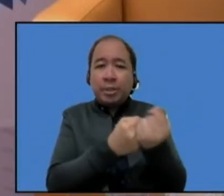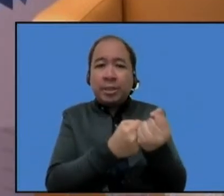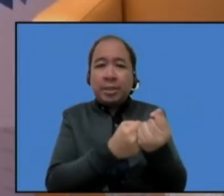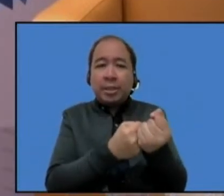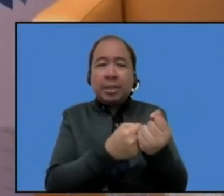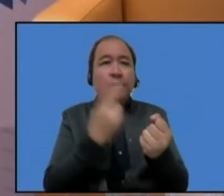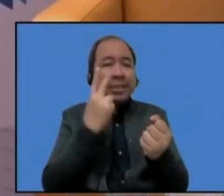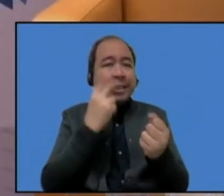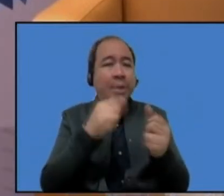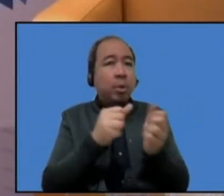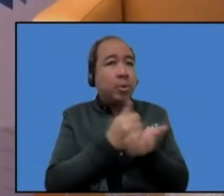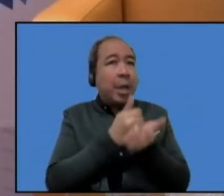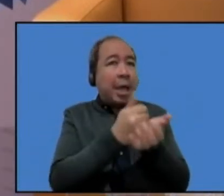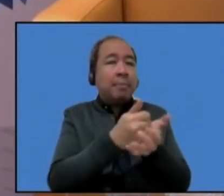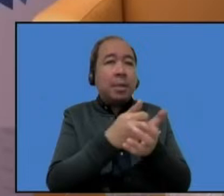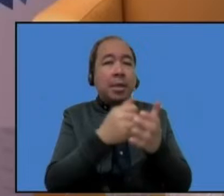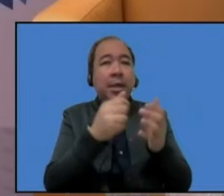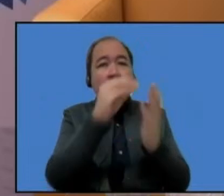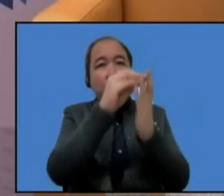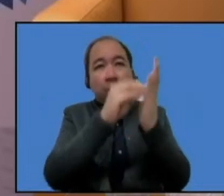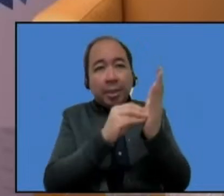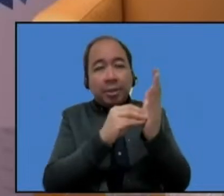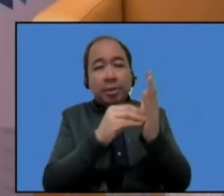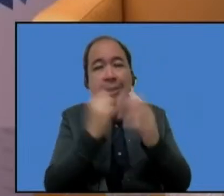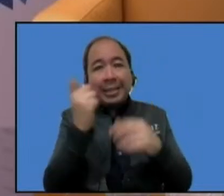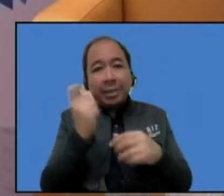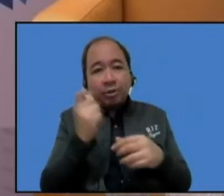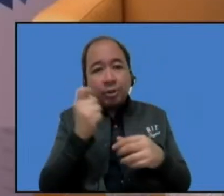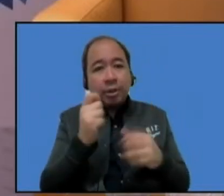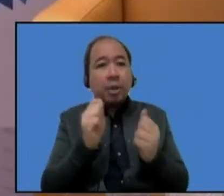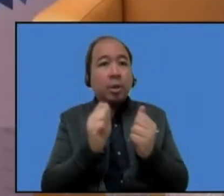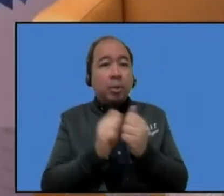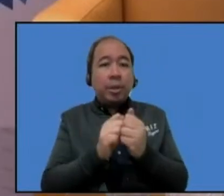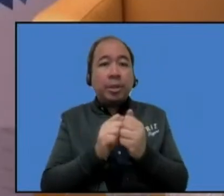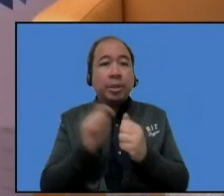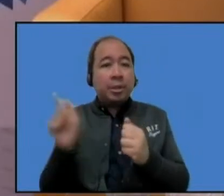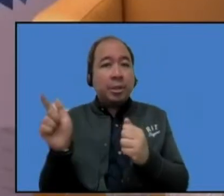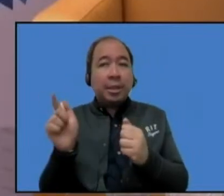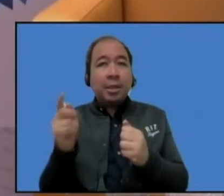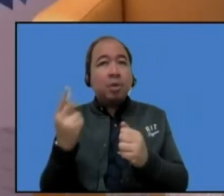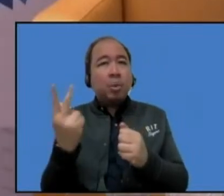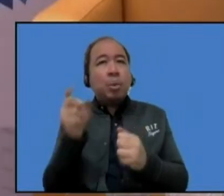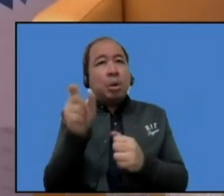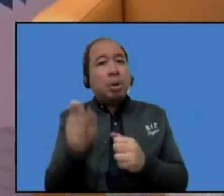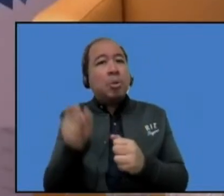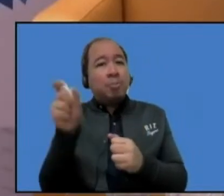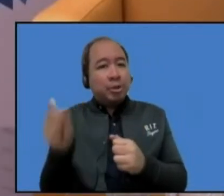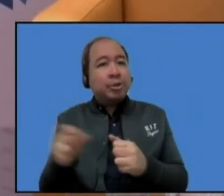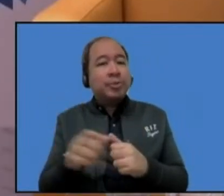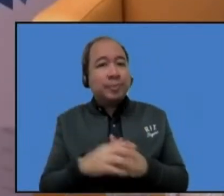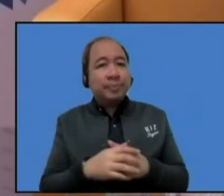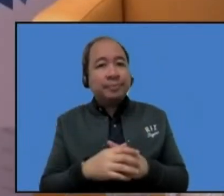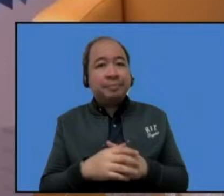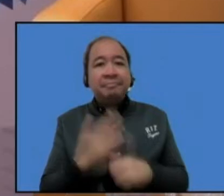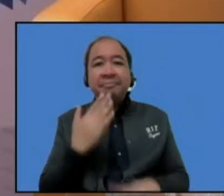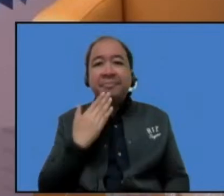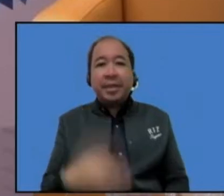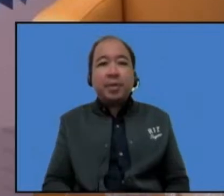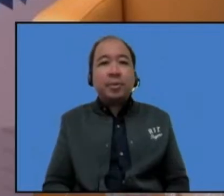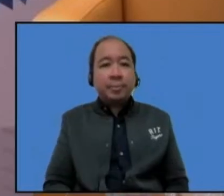children together with Liberate and Alex. Thank you. Thank you very